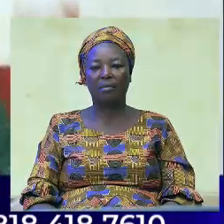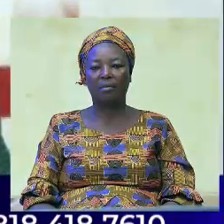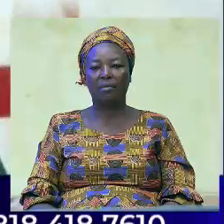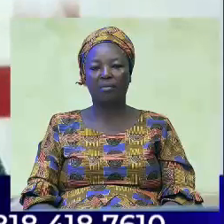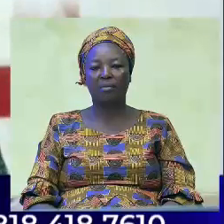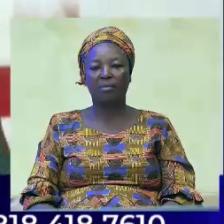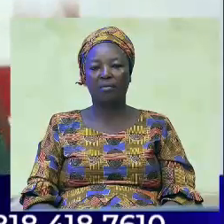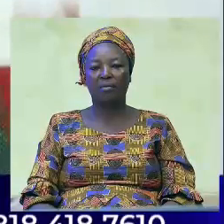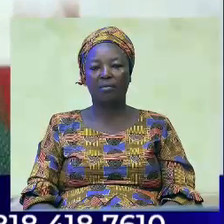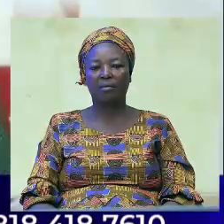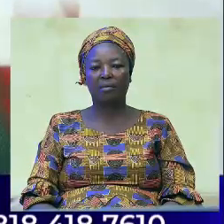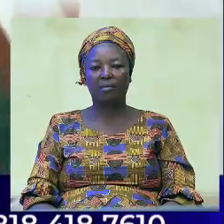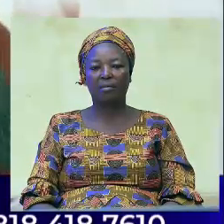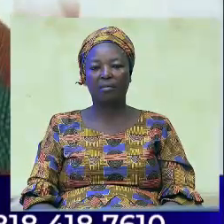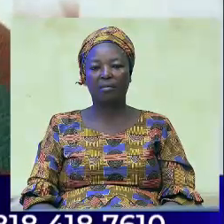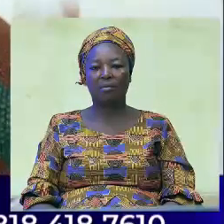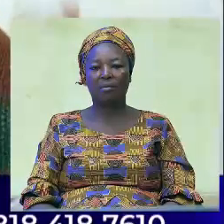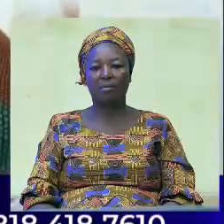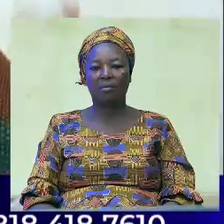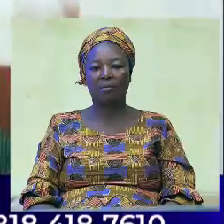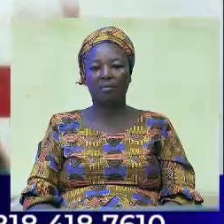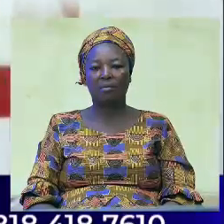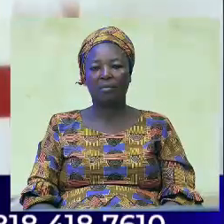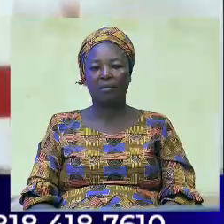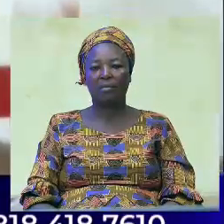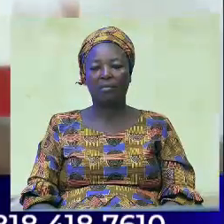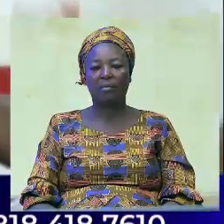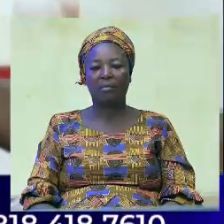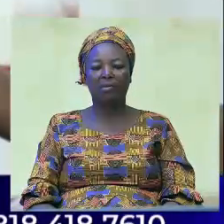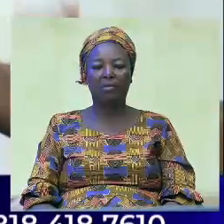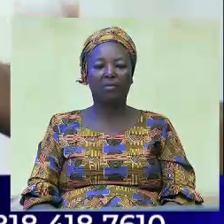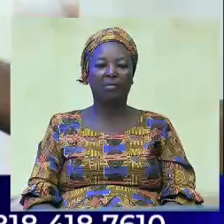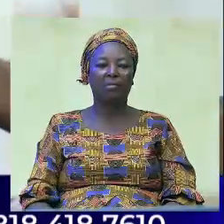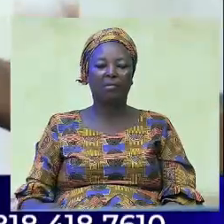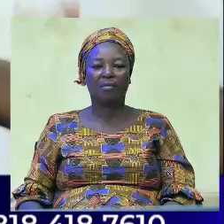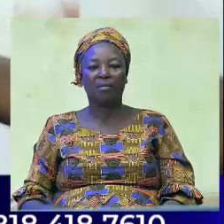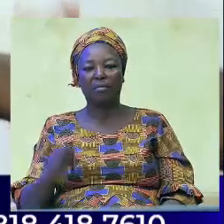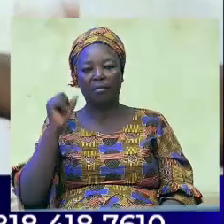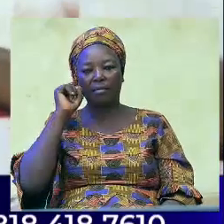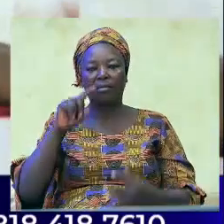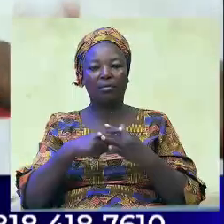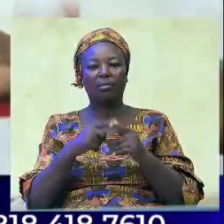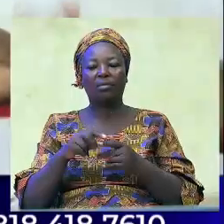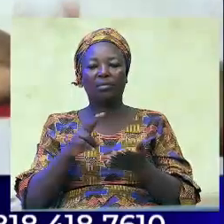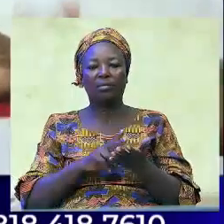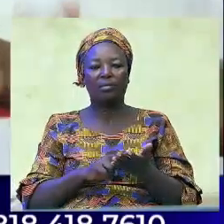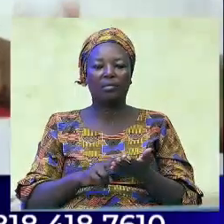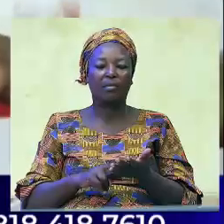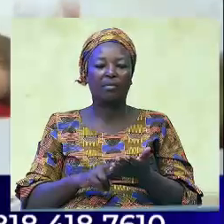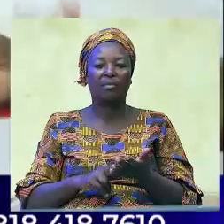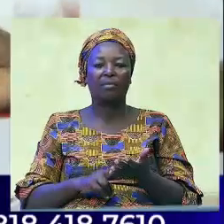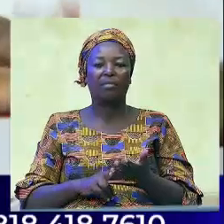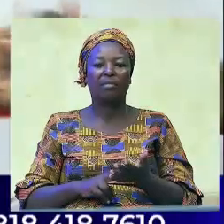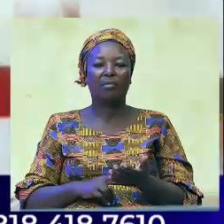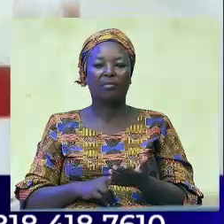the Nebumbo. I start to dance the dance, which I don't dance before. And I do what I don't do